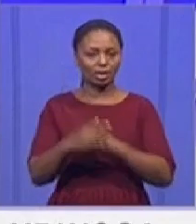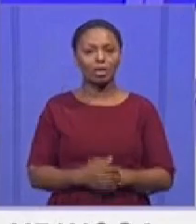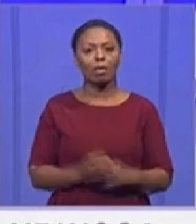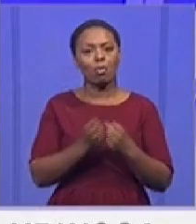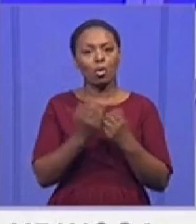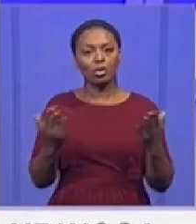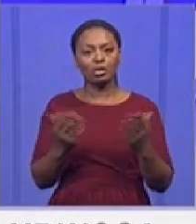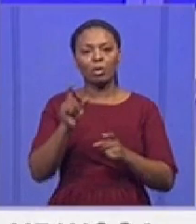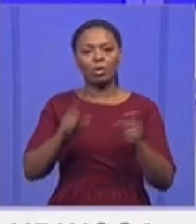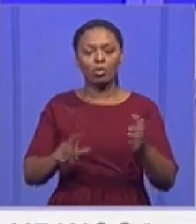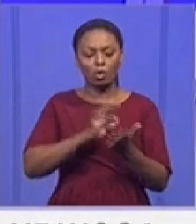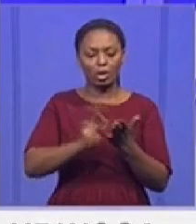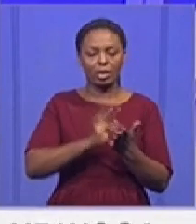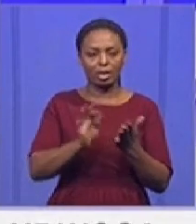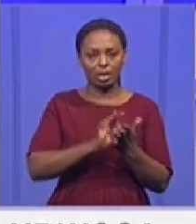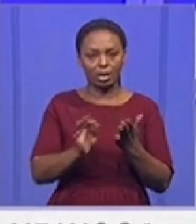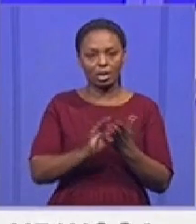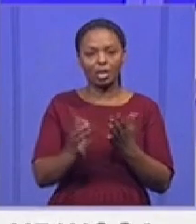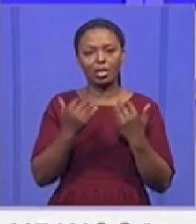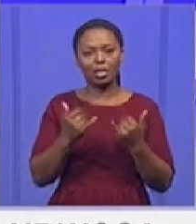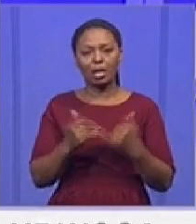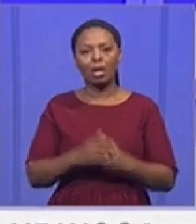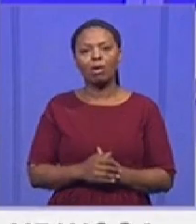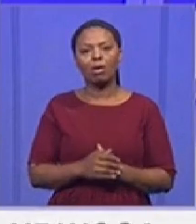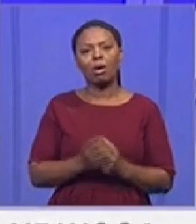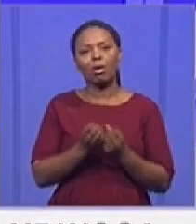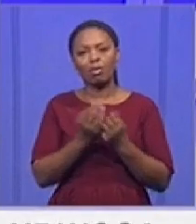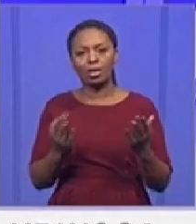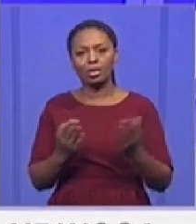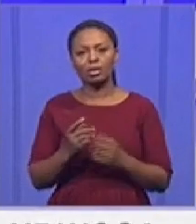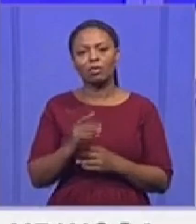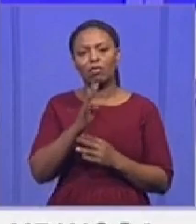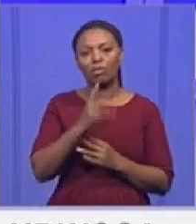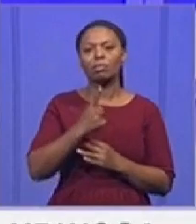malapeng ba tla amogela bobotlana diranta di le